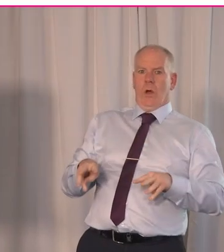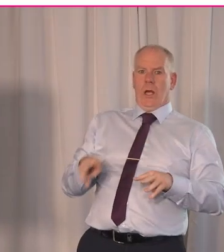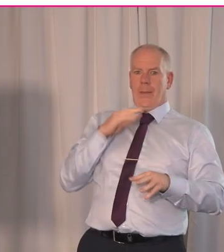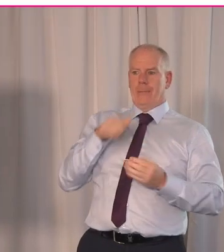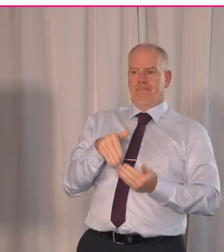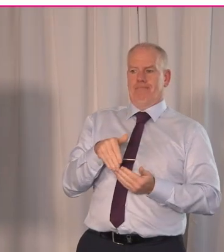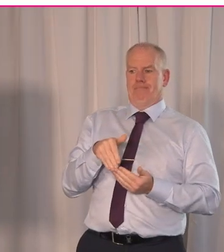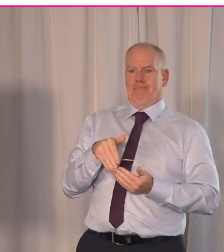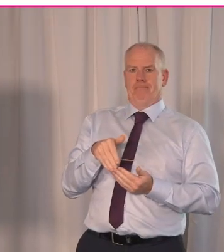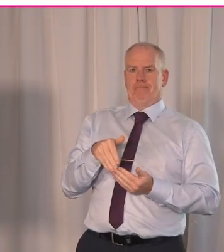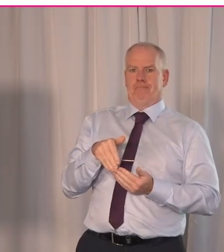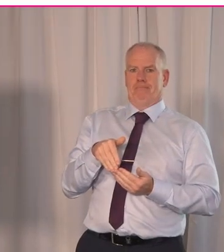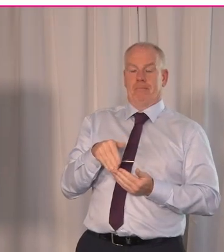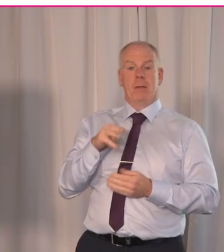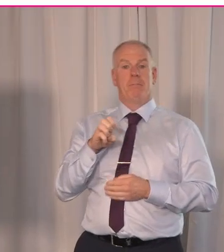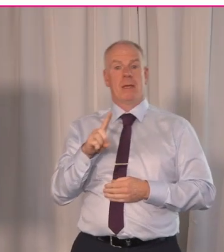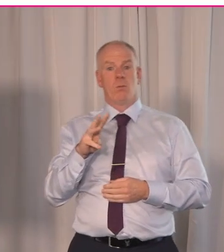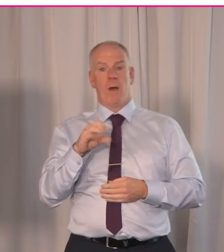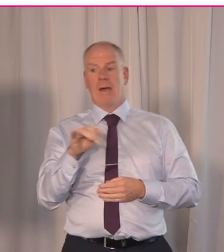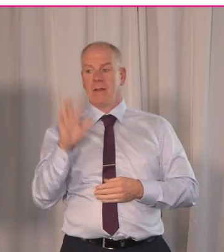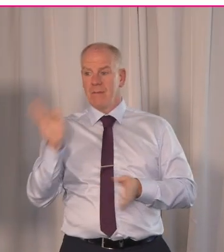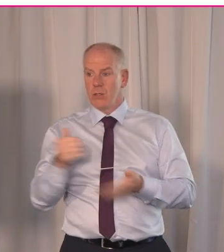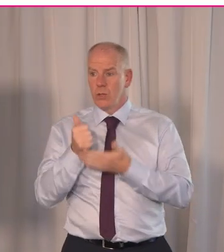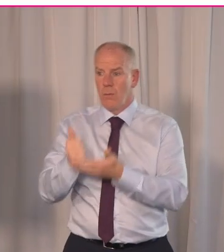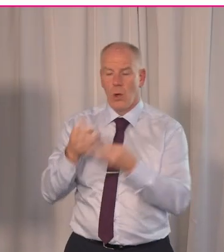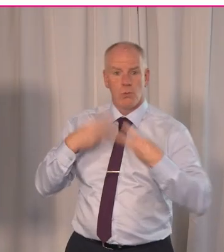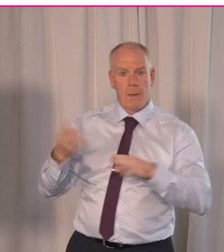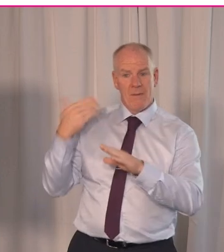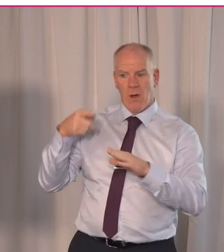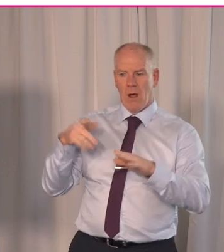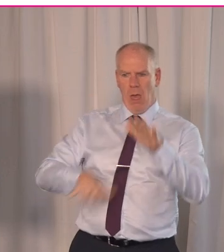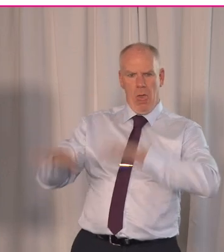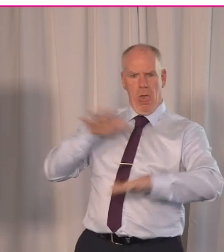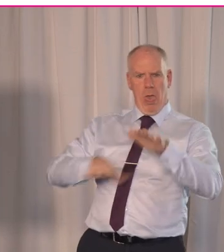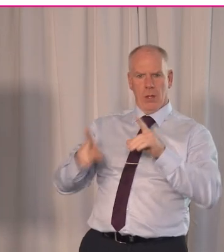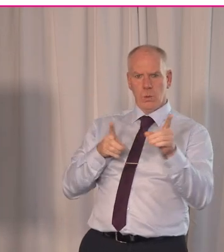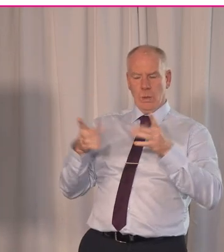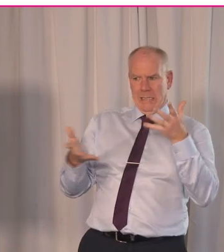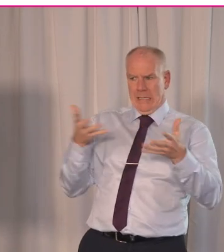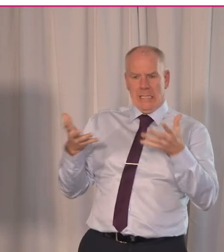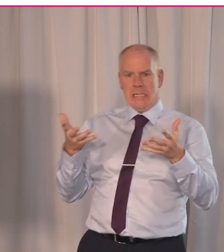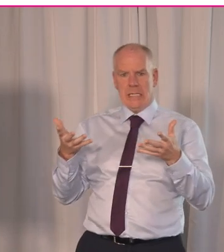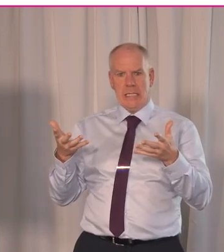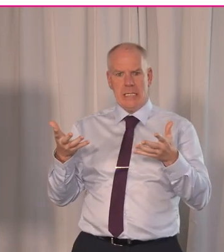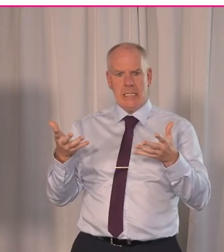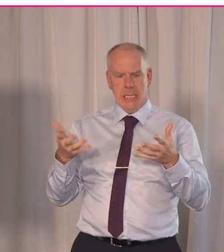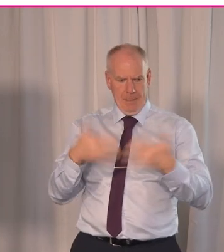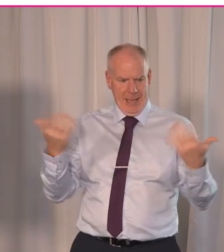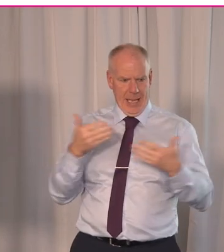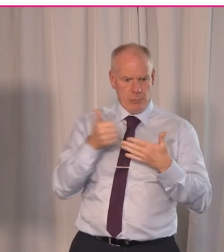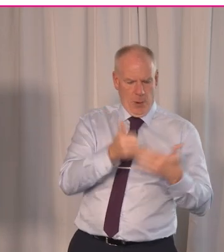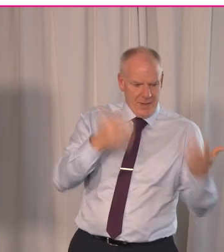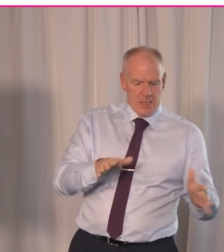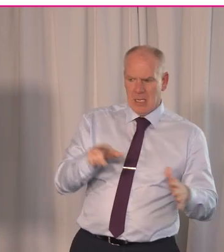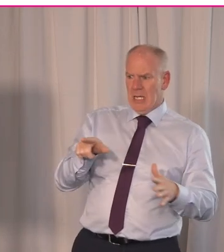nothing. And even midwives who've supported women before feel out of their depth with this huge